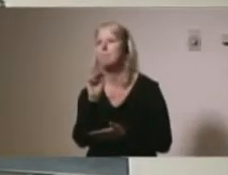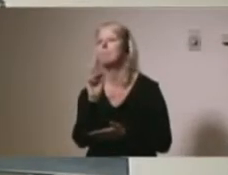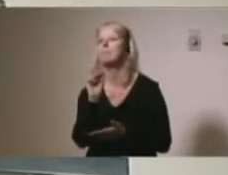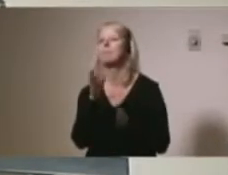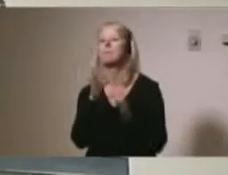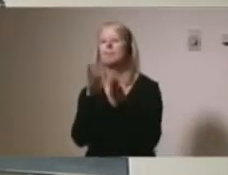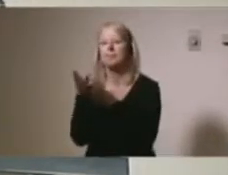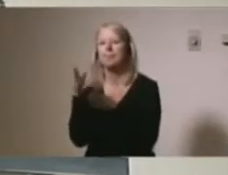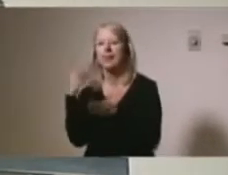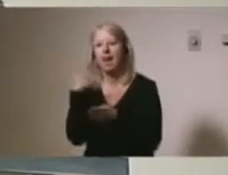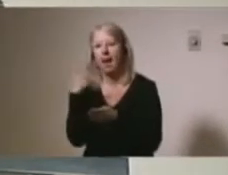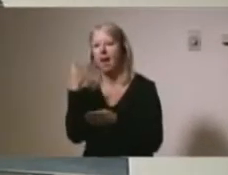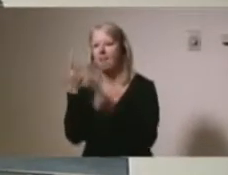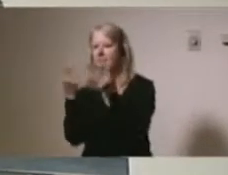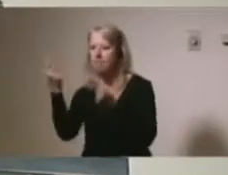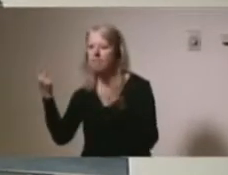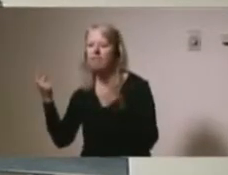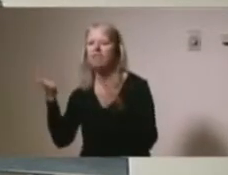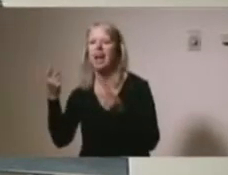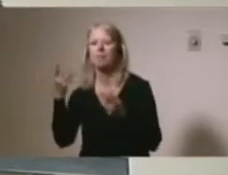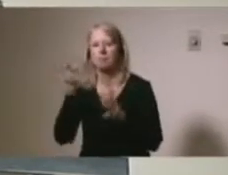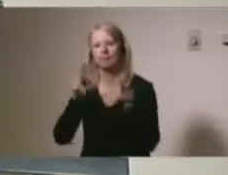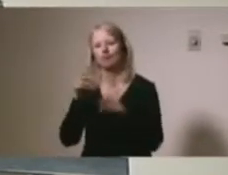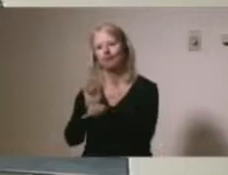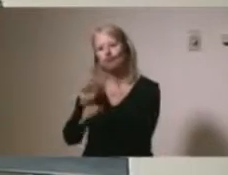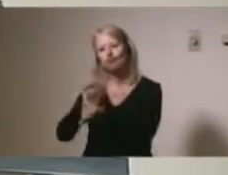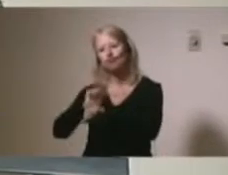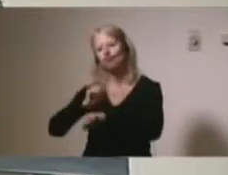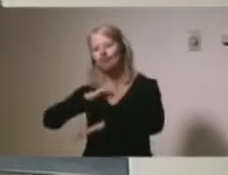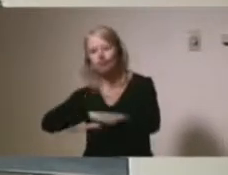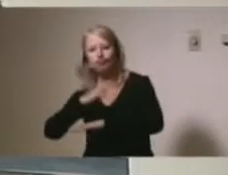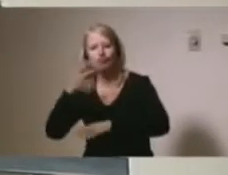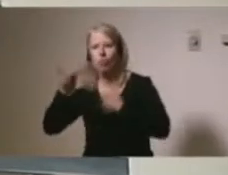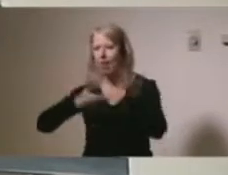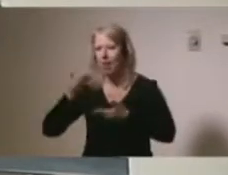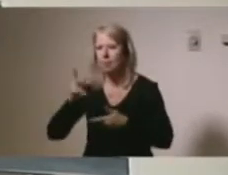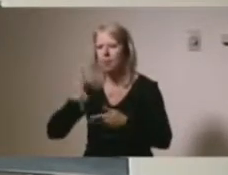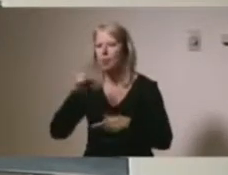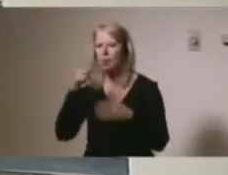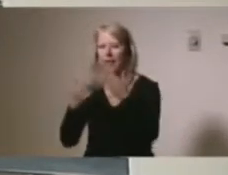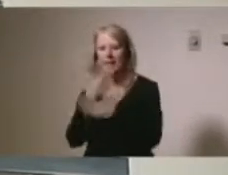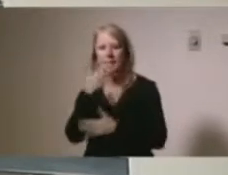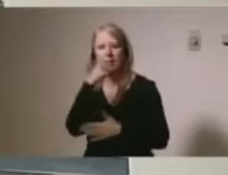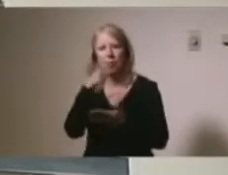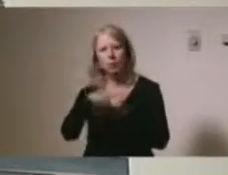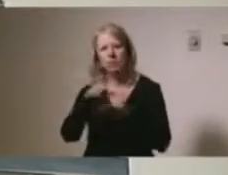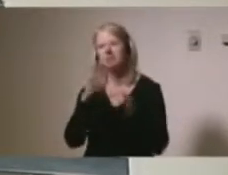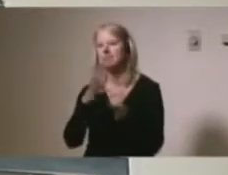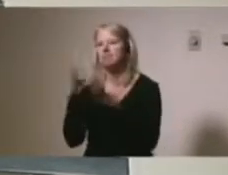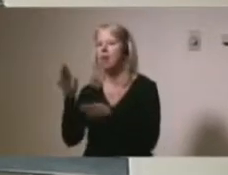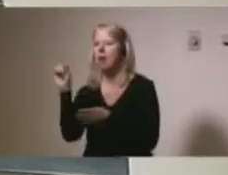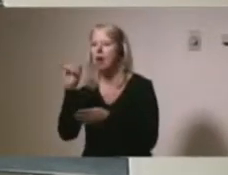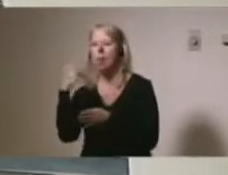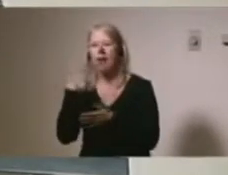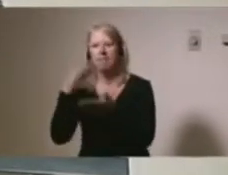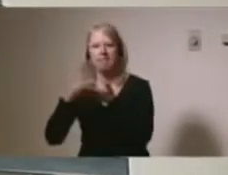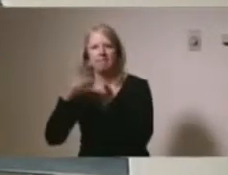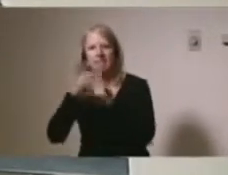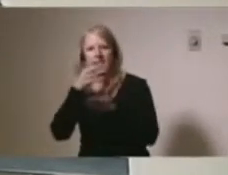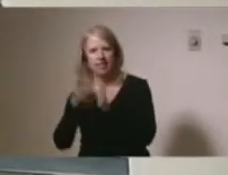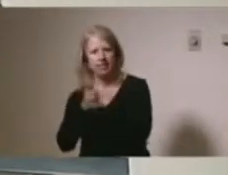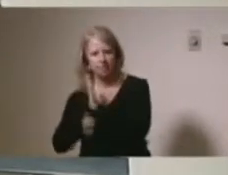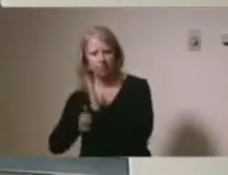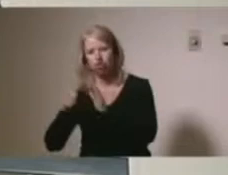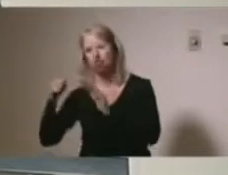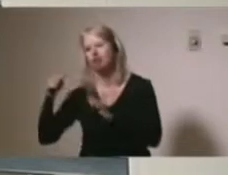agents who welcome clients who come into the post office. We also have financial experts to meet the